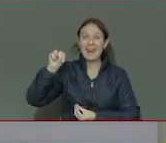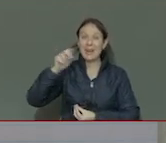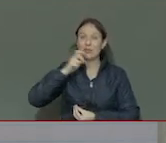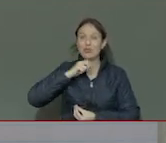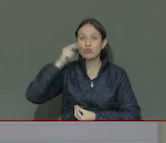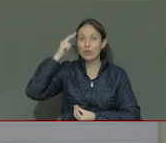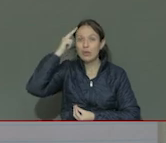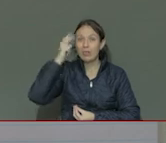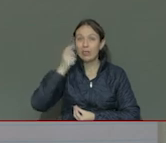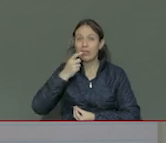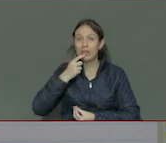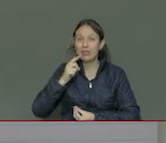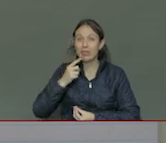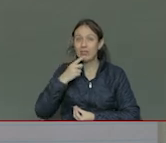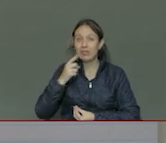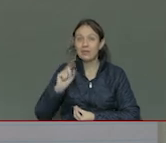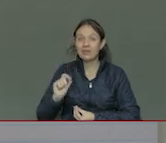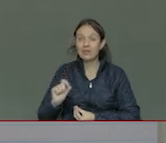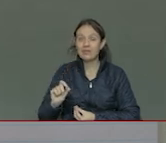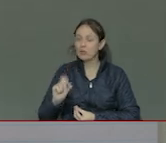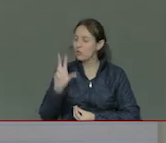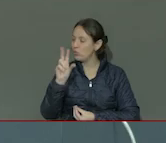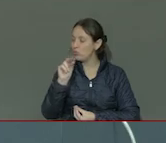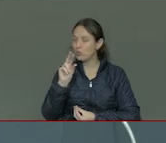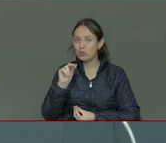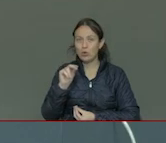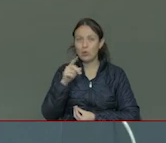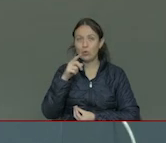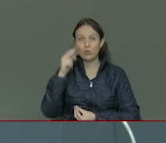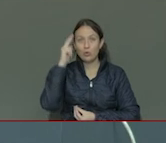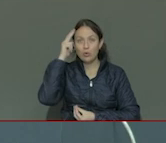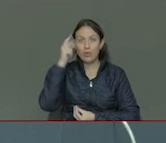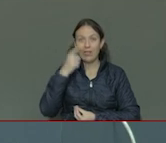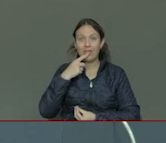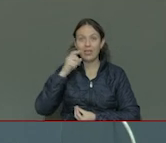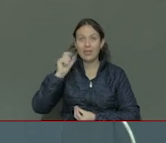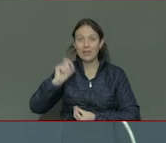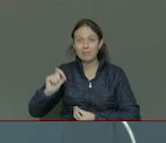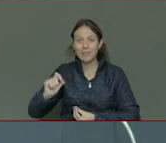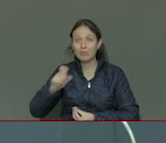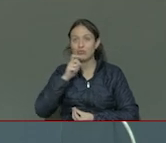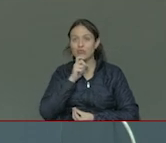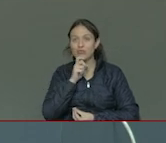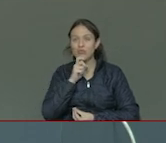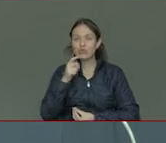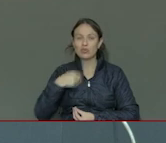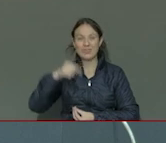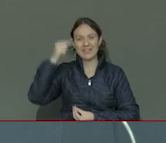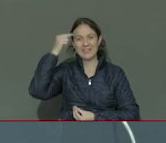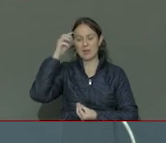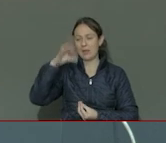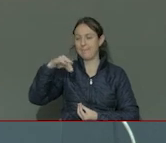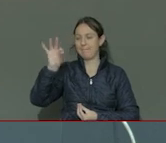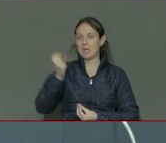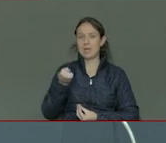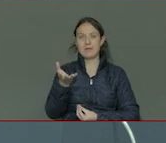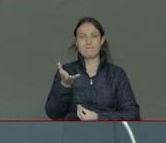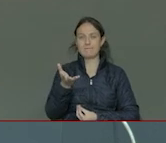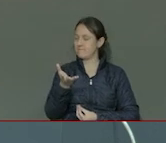pencil allowed in the exam. Because if you do pencil, we see it as rough work and it's not being